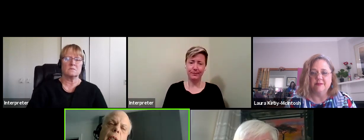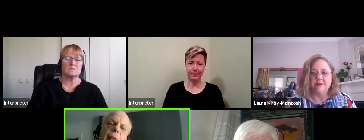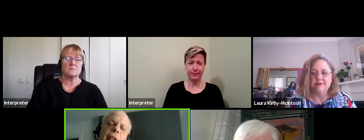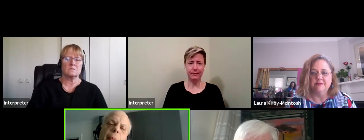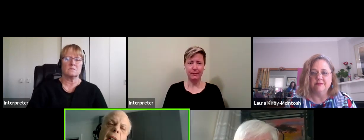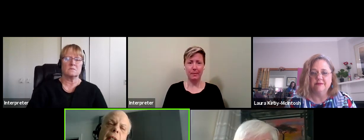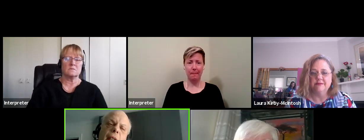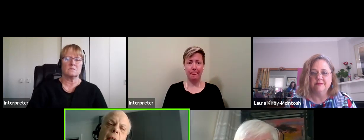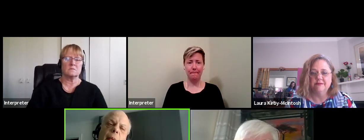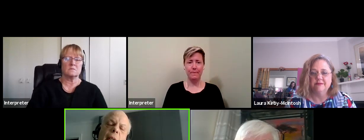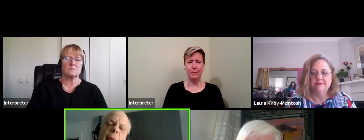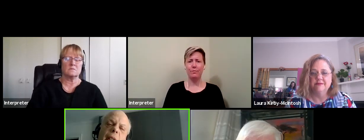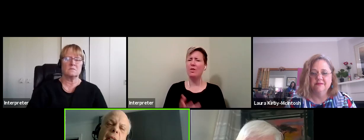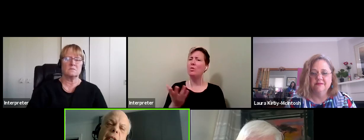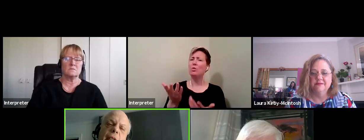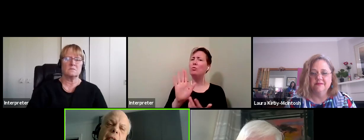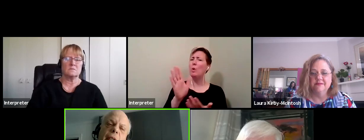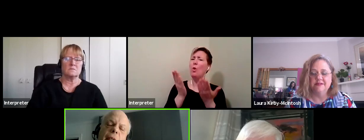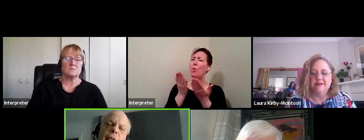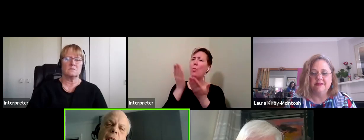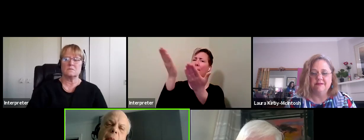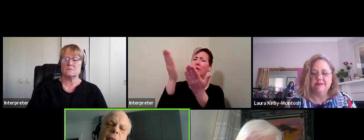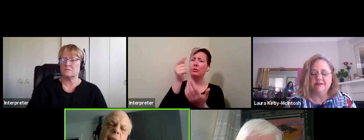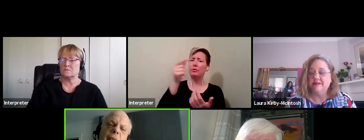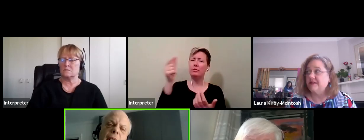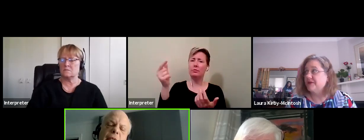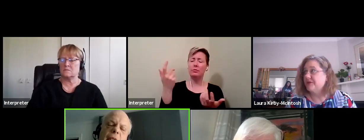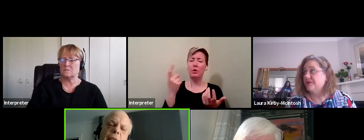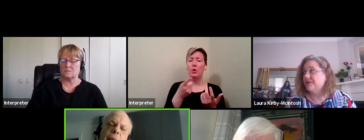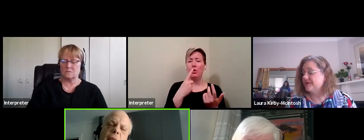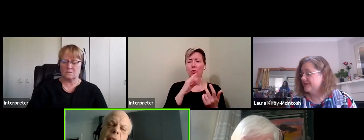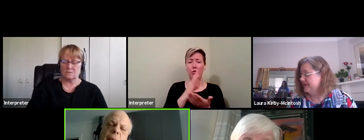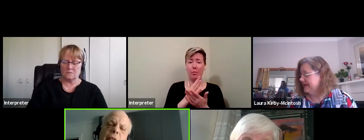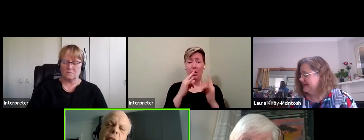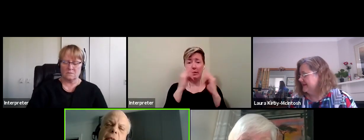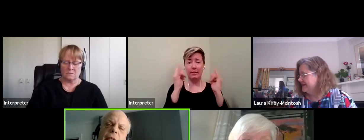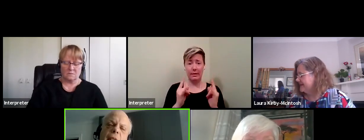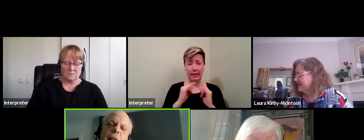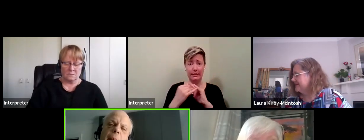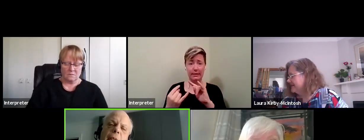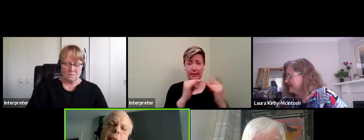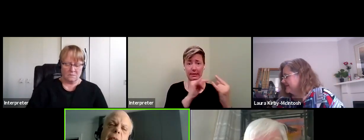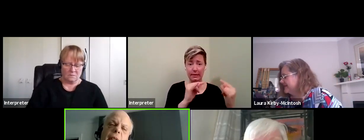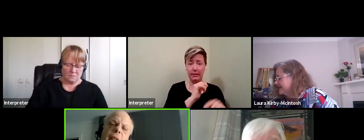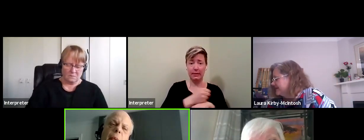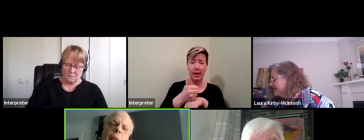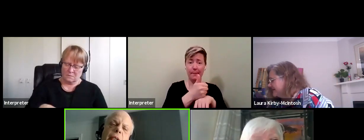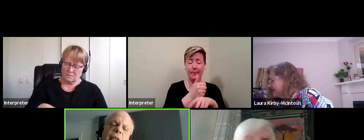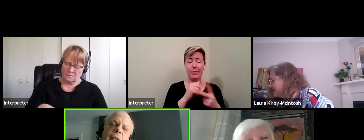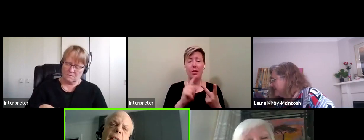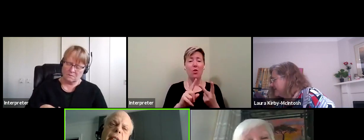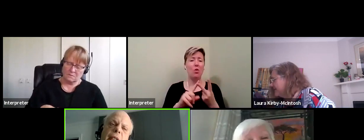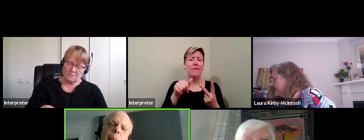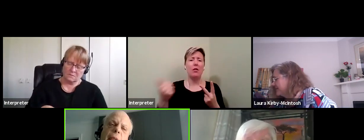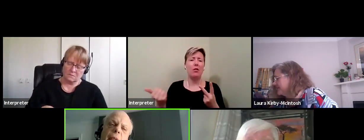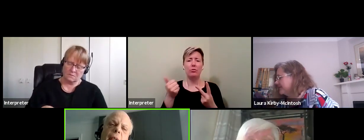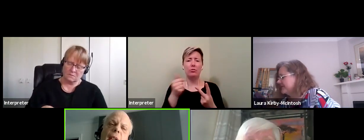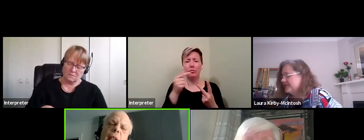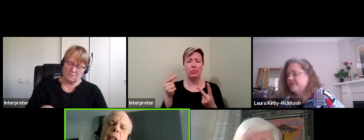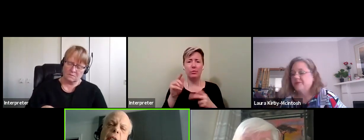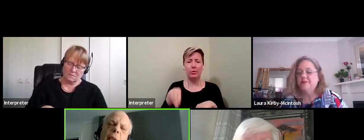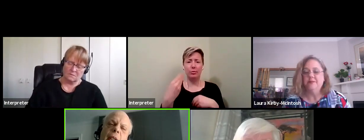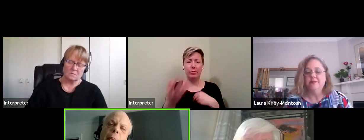So give us some practical recommendations. You talked about tent cities or other measures that governments could take when they're setting these up, or